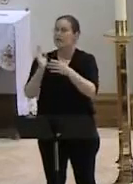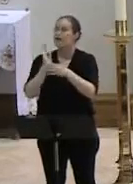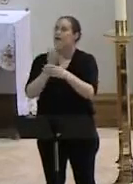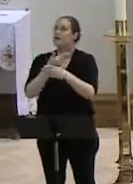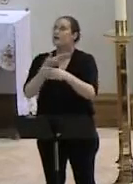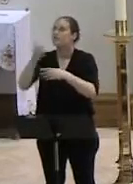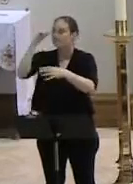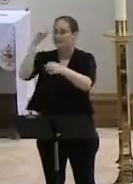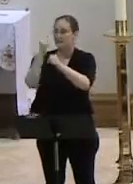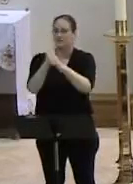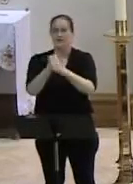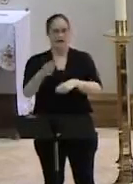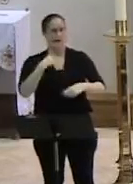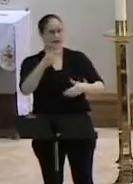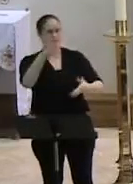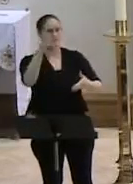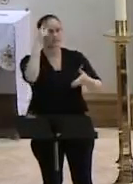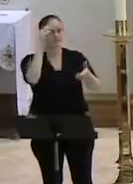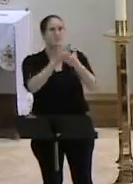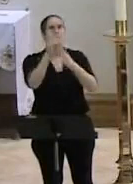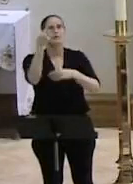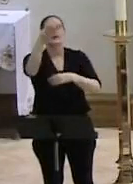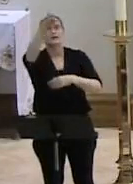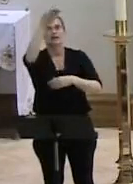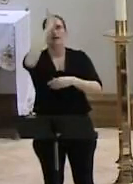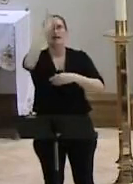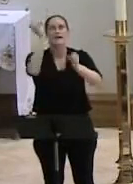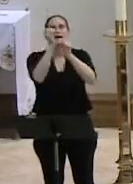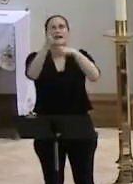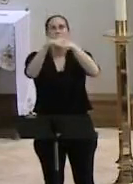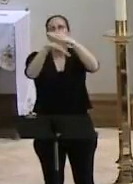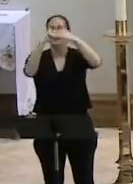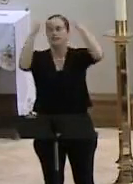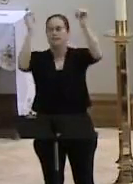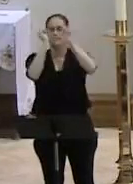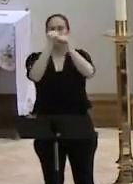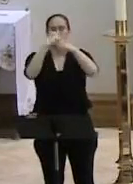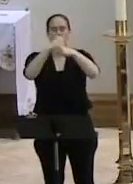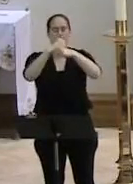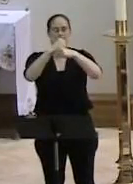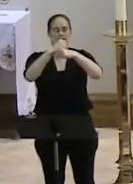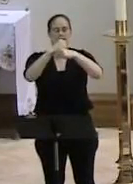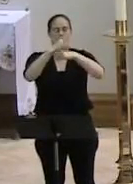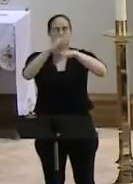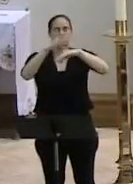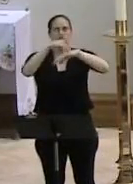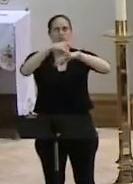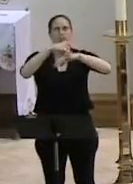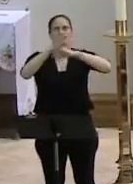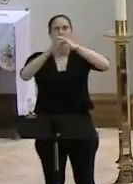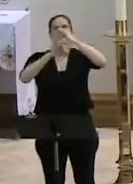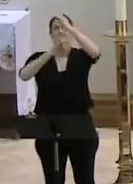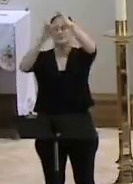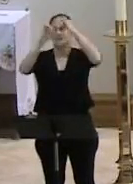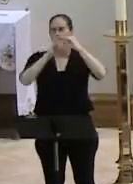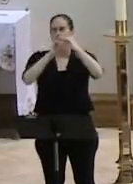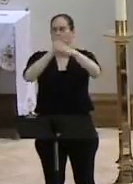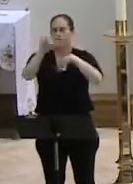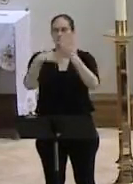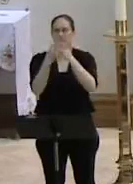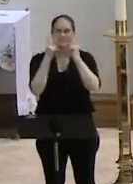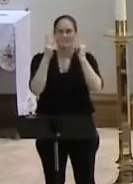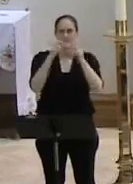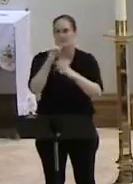one God, the Father, the Almighty, maker of heaven and earth, of all things visible and